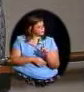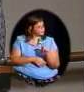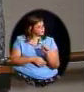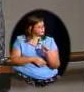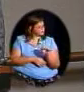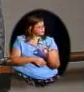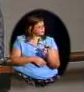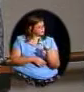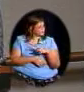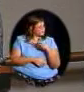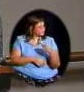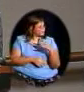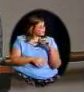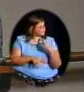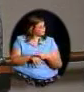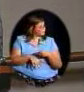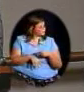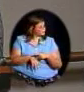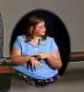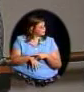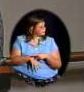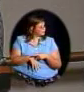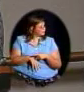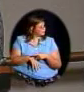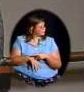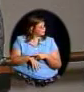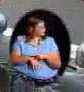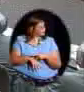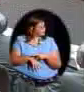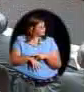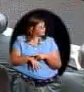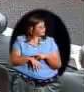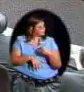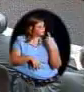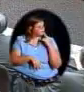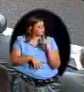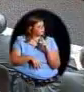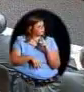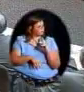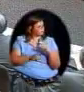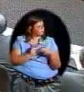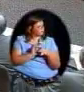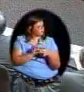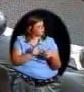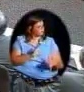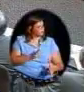Carrie Lane, and Martha Gable, our district fine arts coordinator,